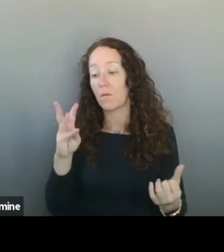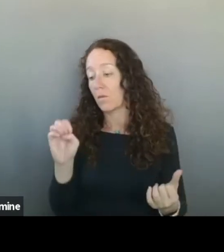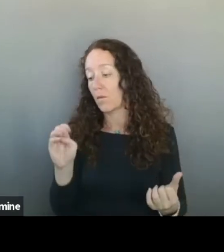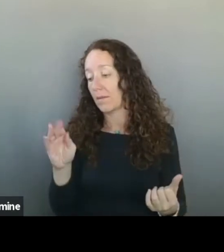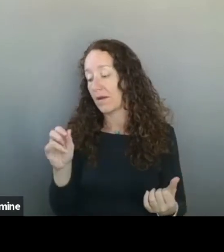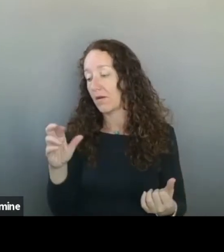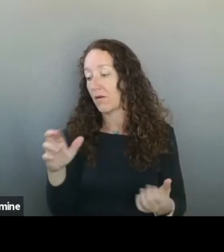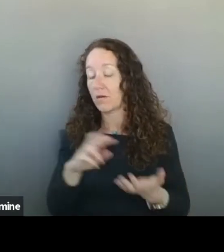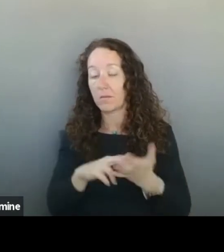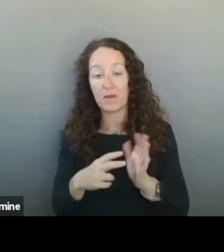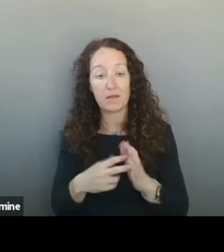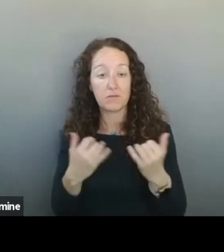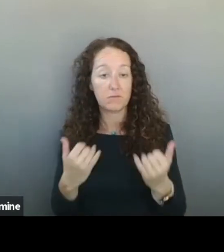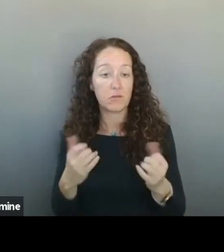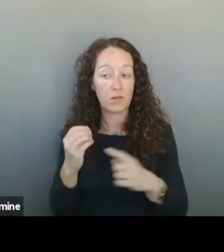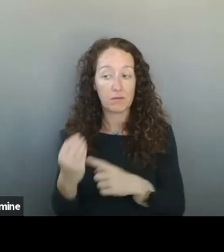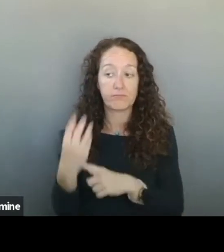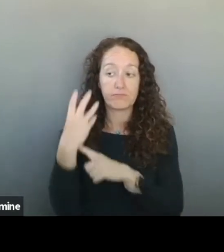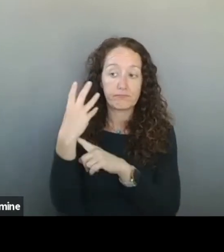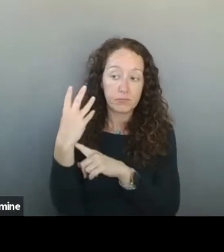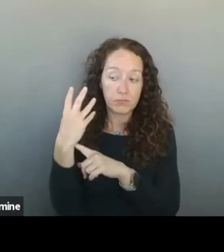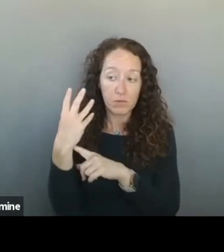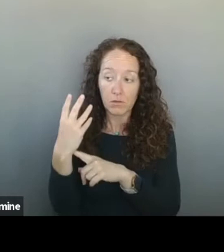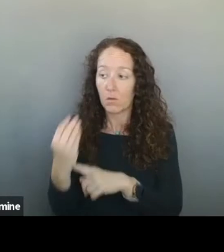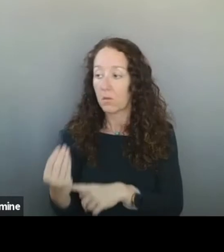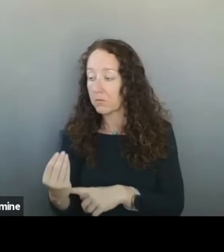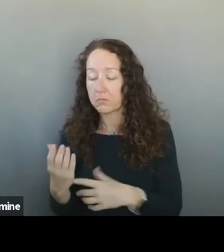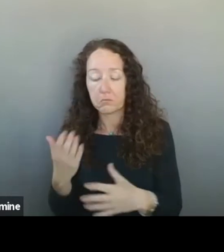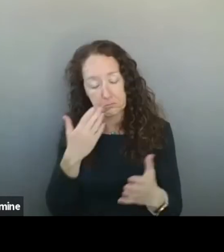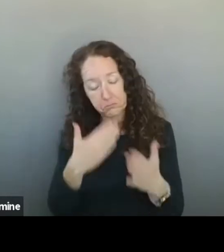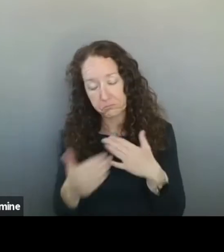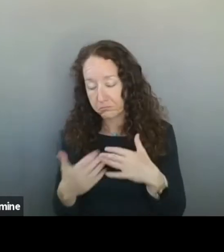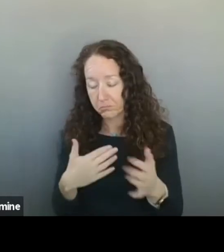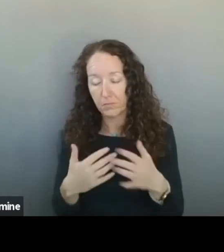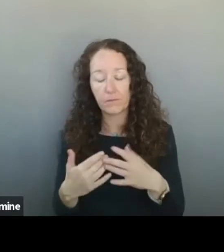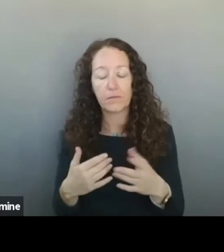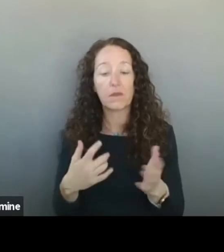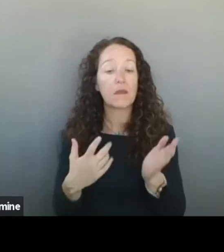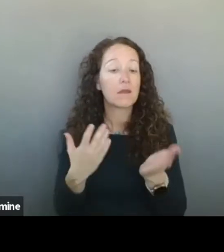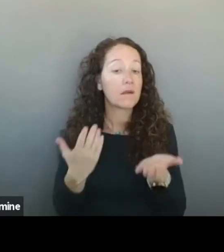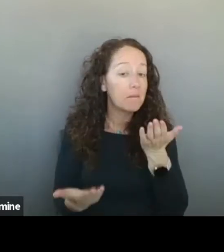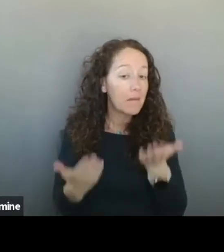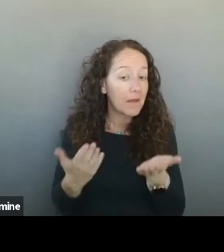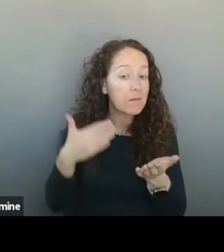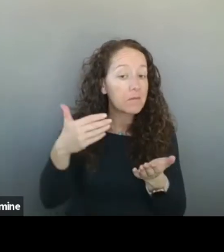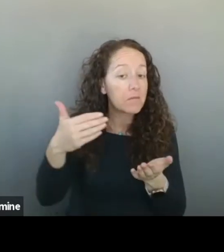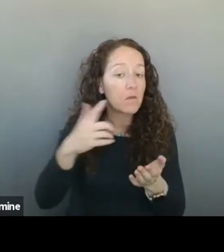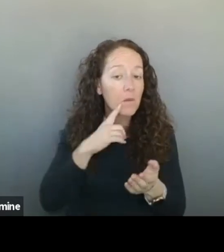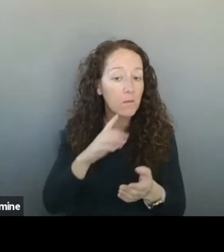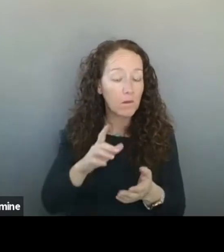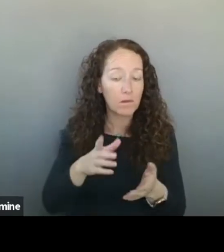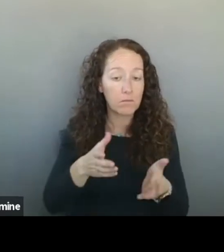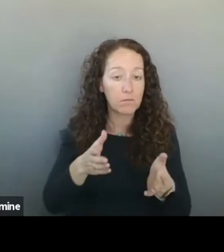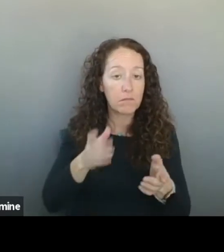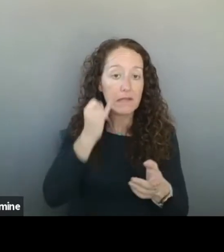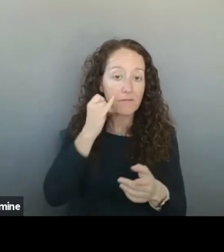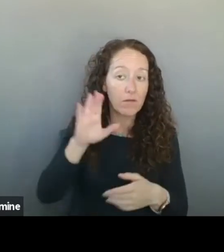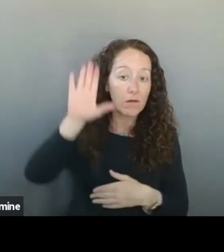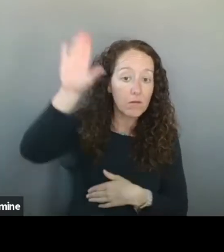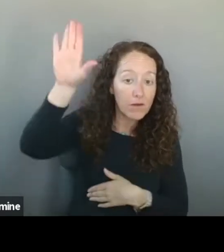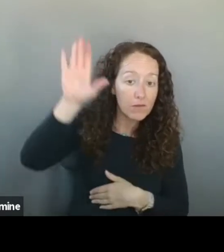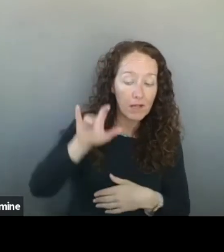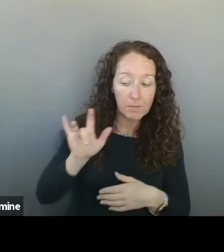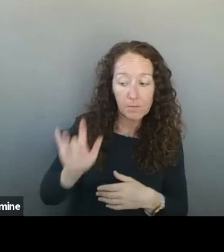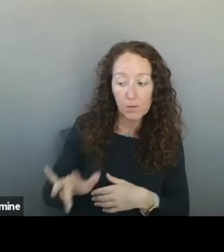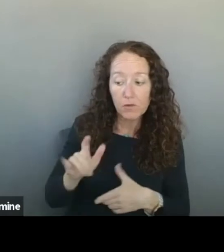invite folks to raise their hand to come off of mute, and we will give you instructions to do that as we